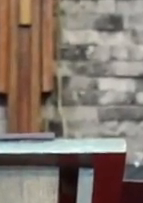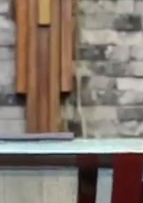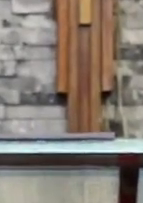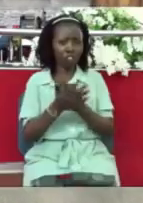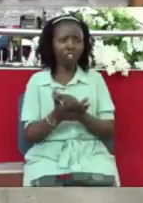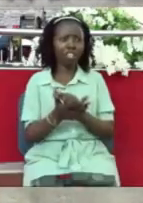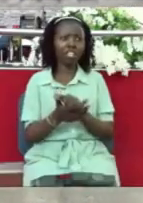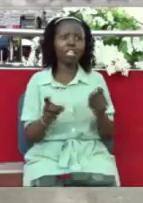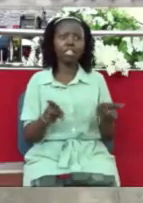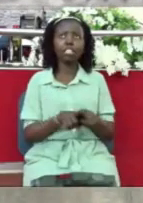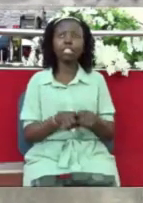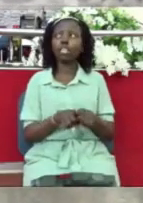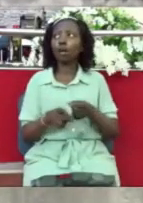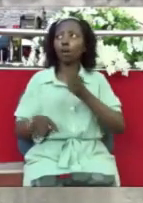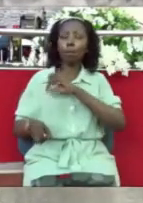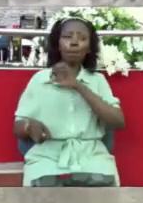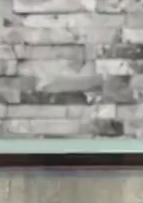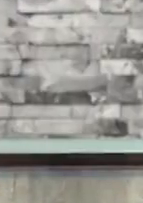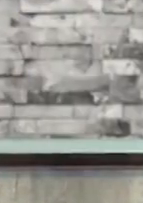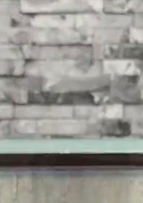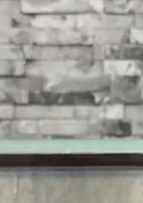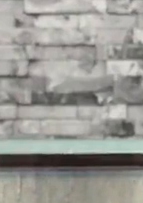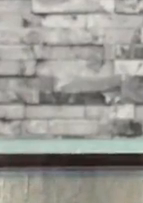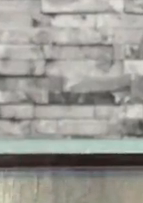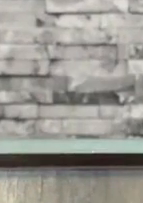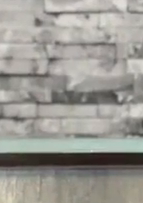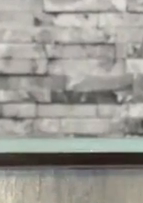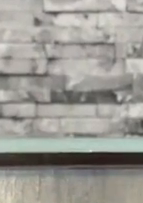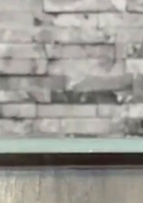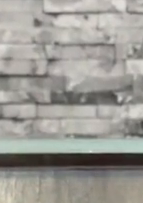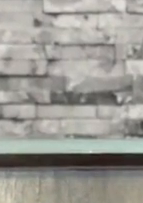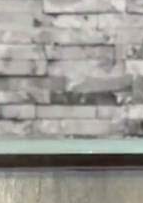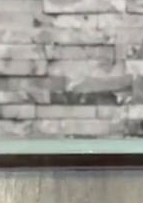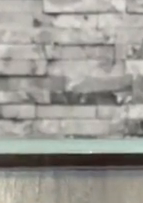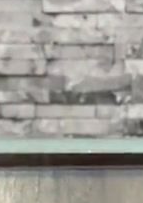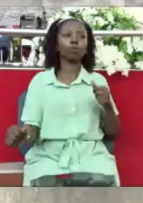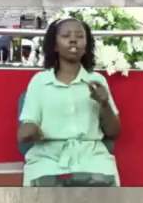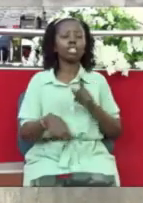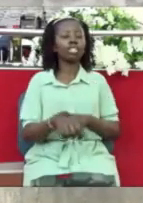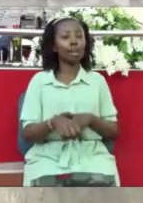produces perseverance. When trials and temptation come,